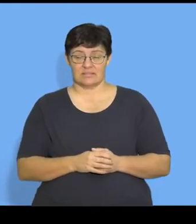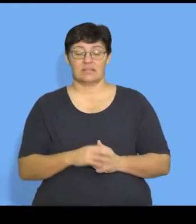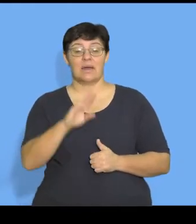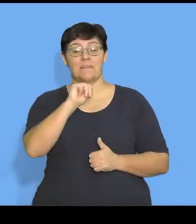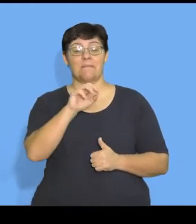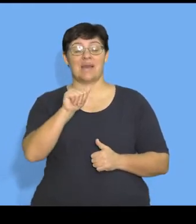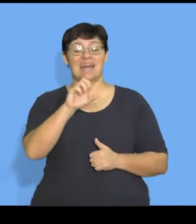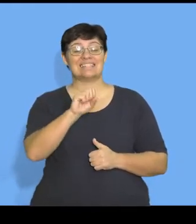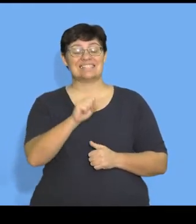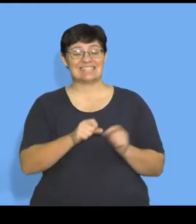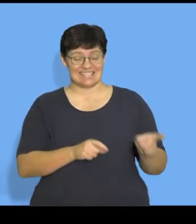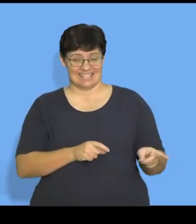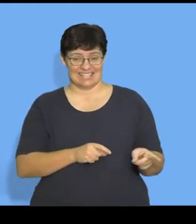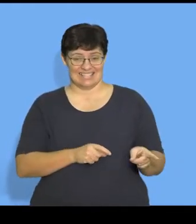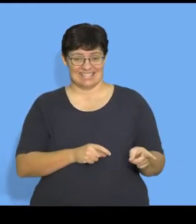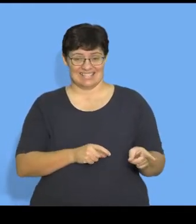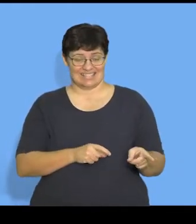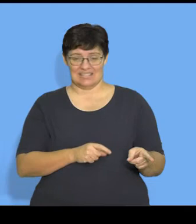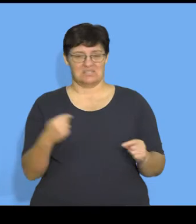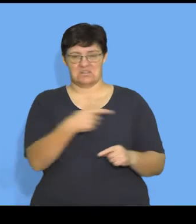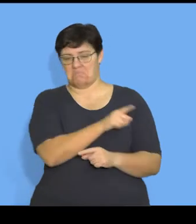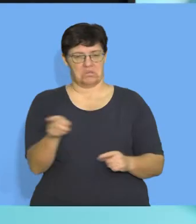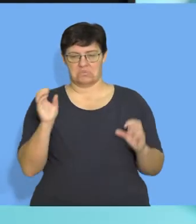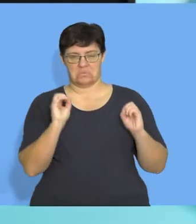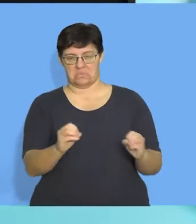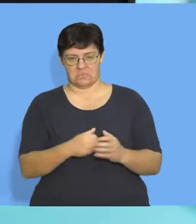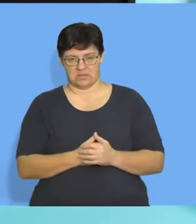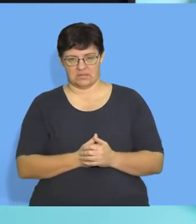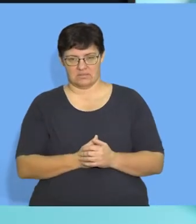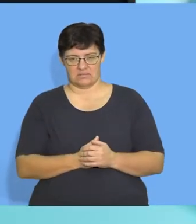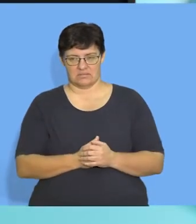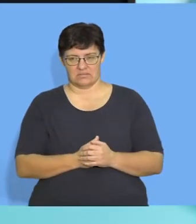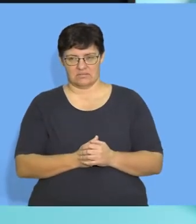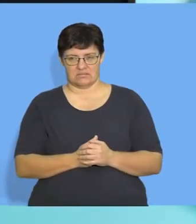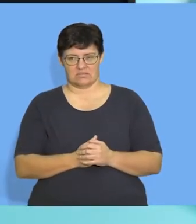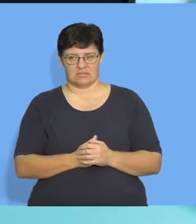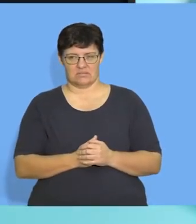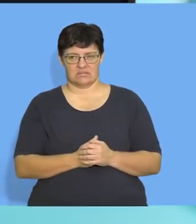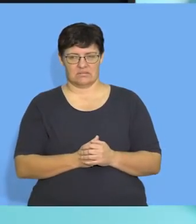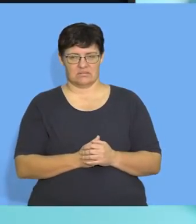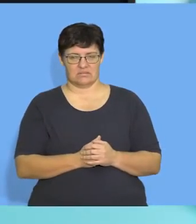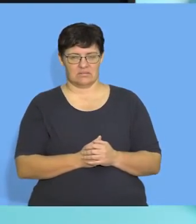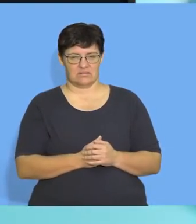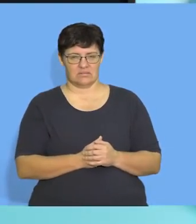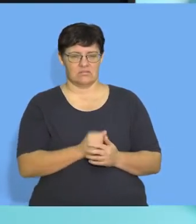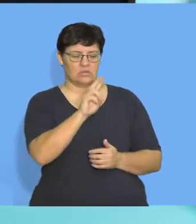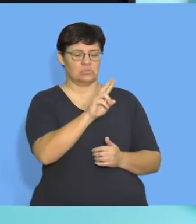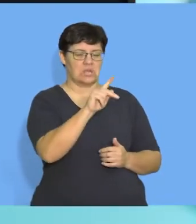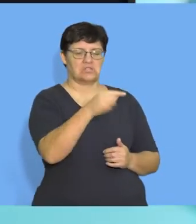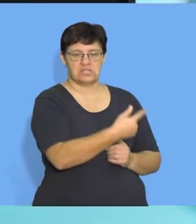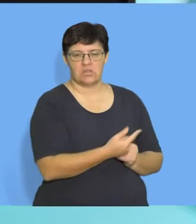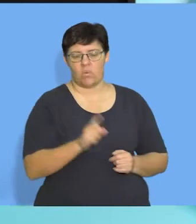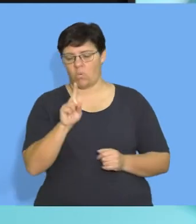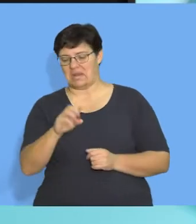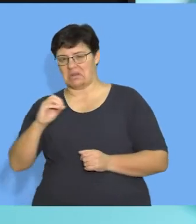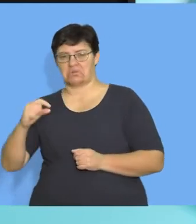Mass. Mass doesn't have direction. Of course it doesn't. We just say something is 2 kilograms or 100